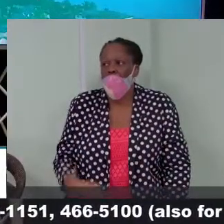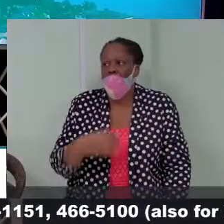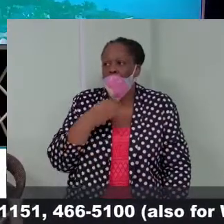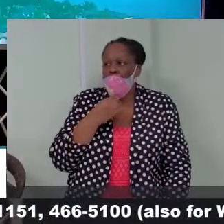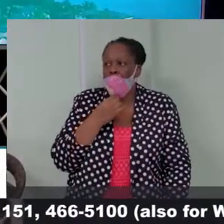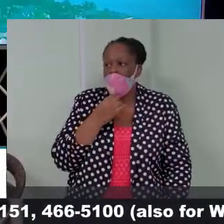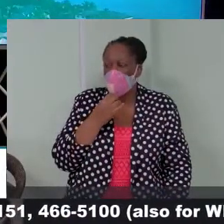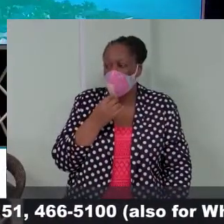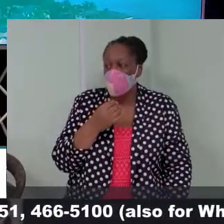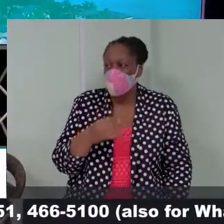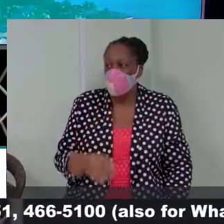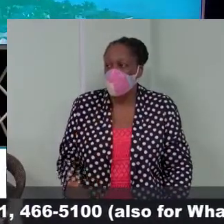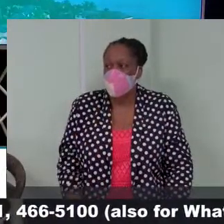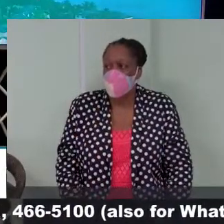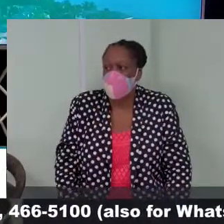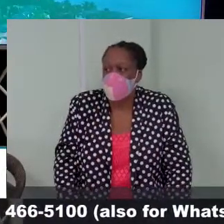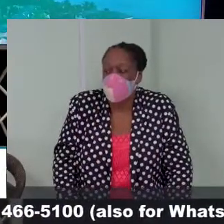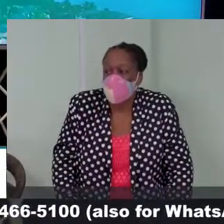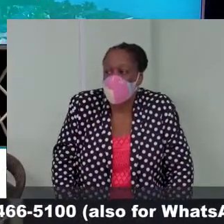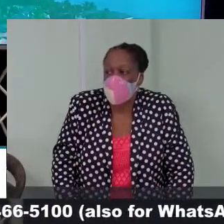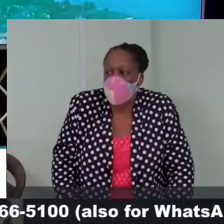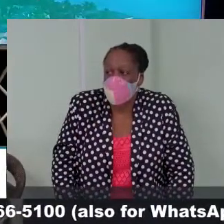have processed over